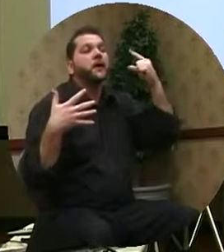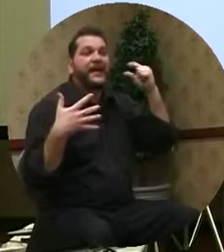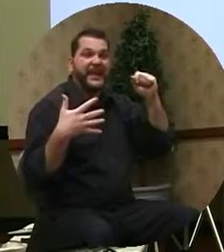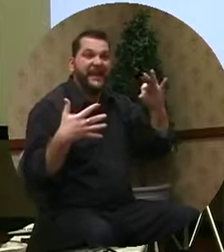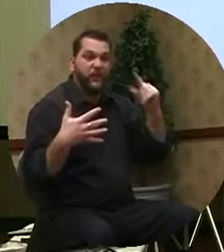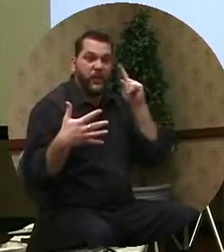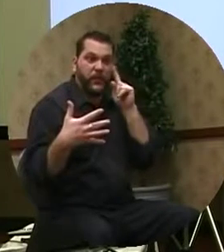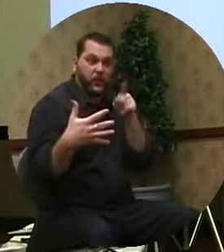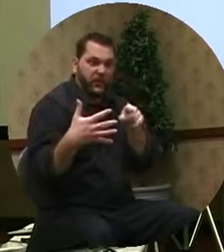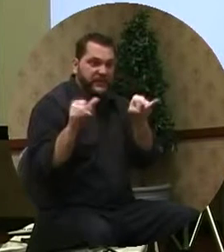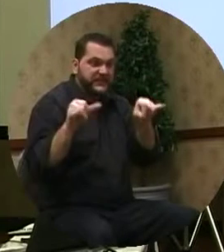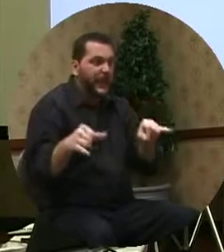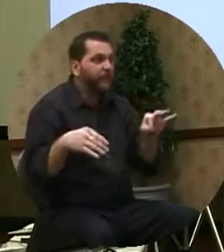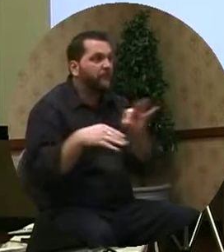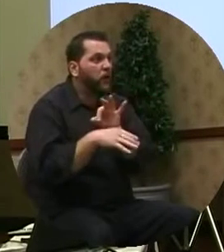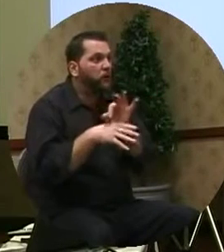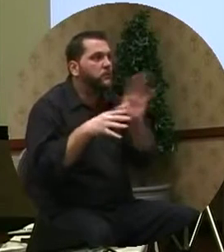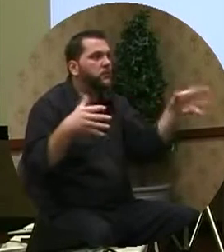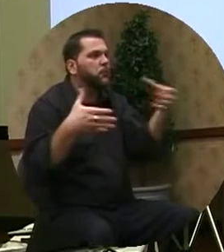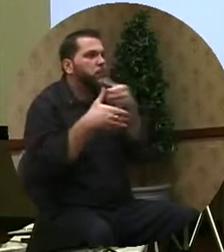in all areas.